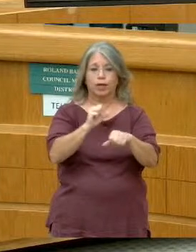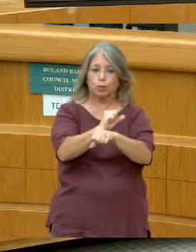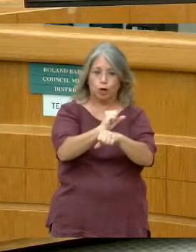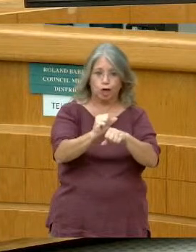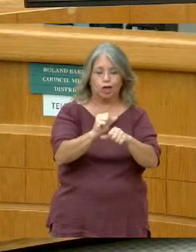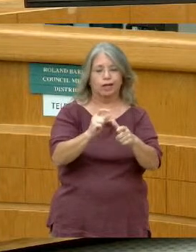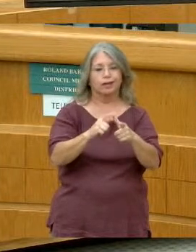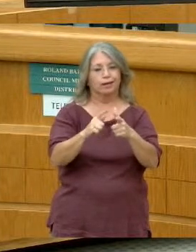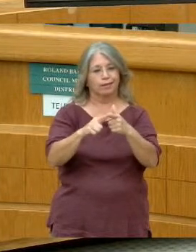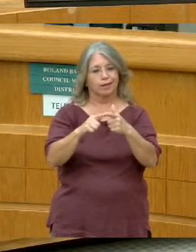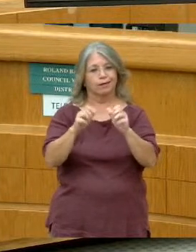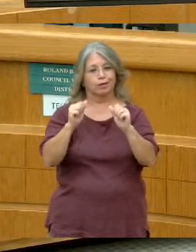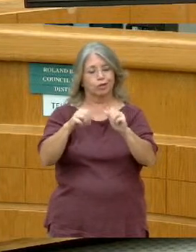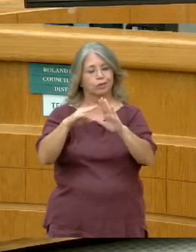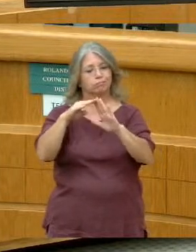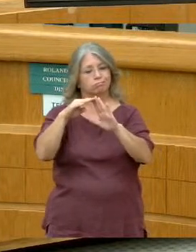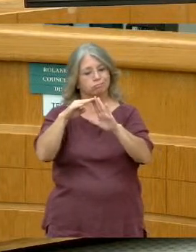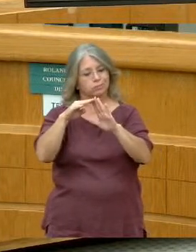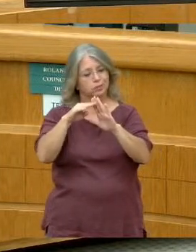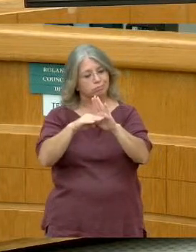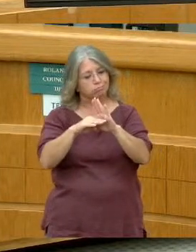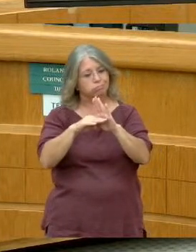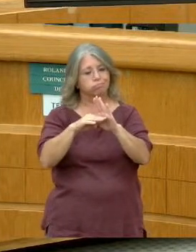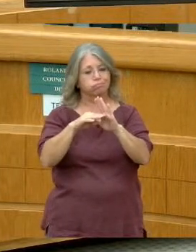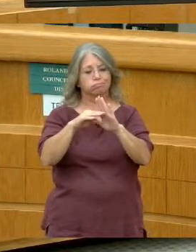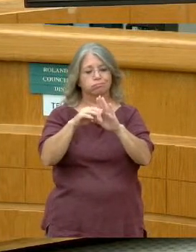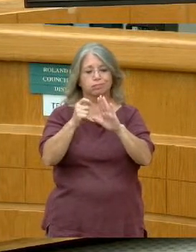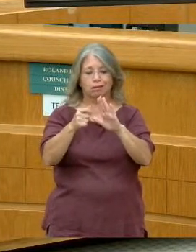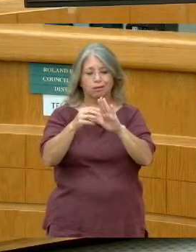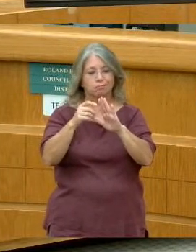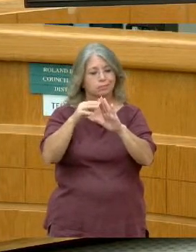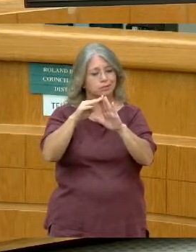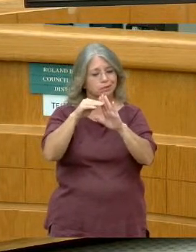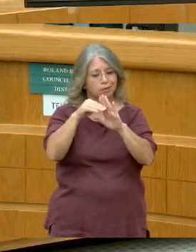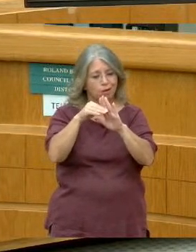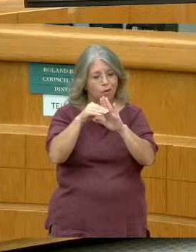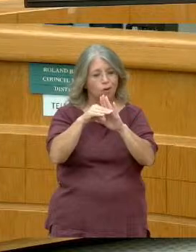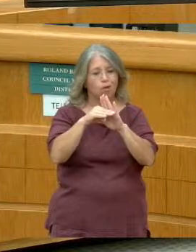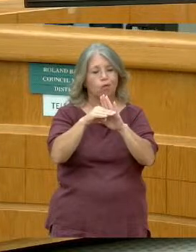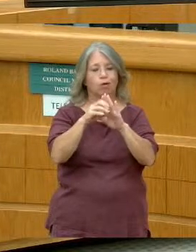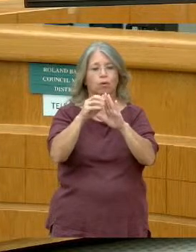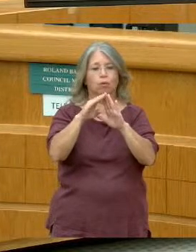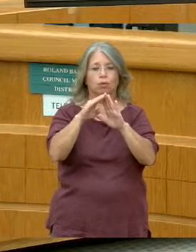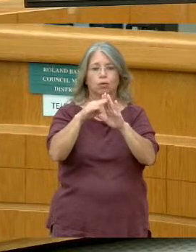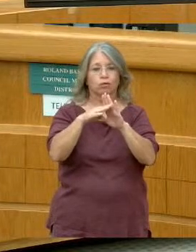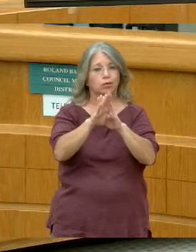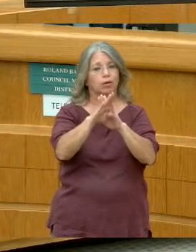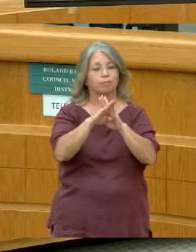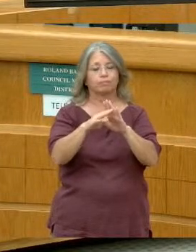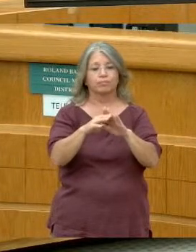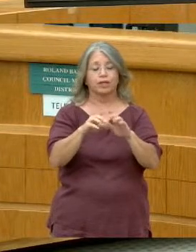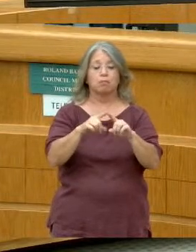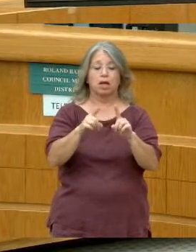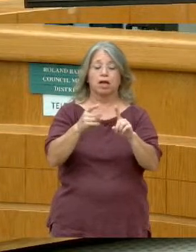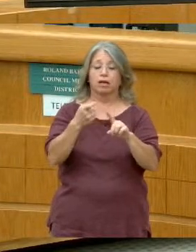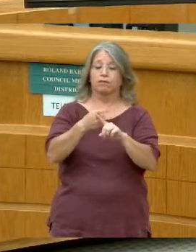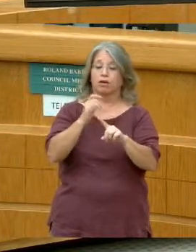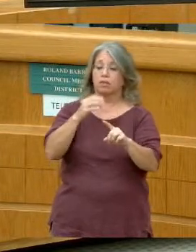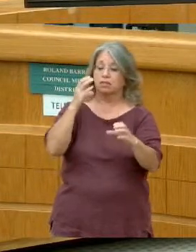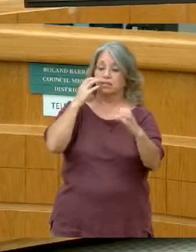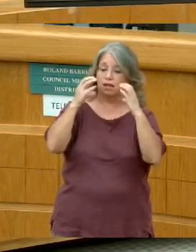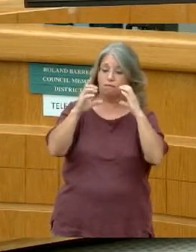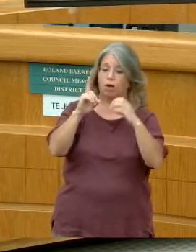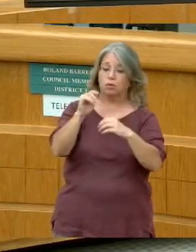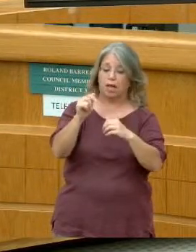And so it's hard to predict the future, but we know from the cell phone data that maybe for the next 2 weeks, we'll continue to see a